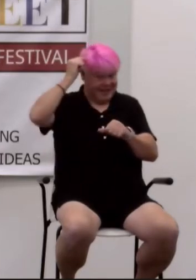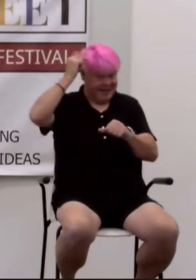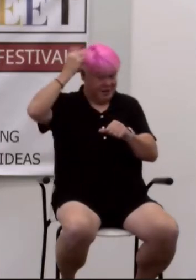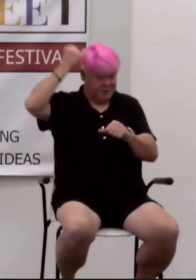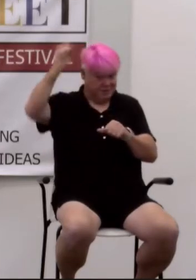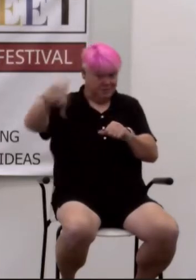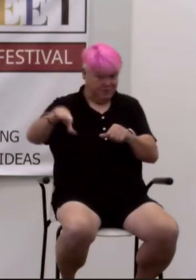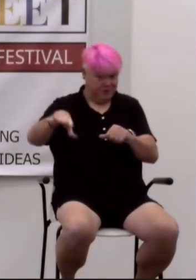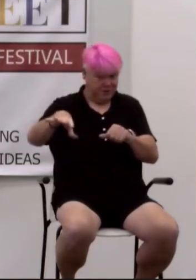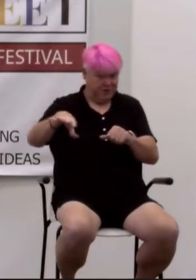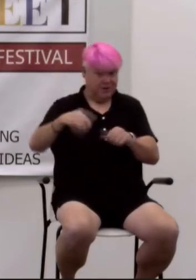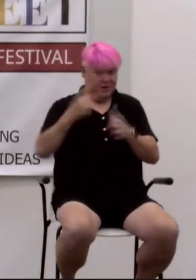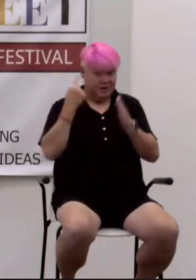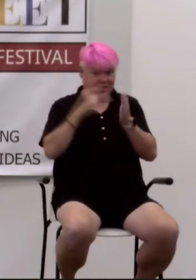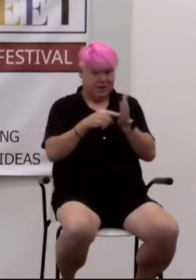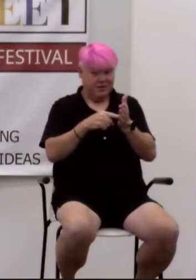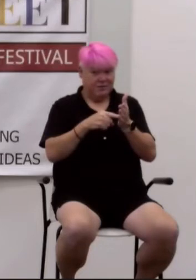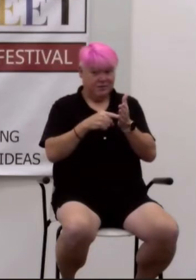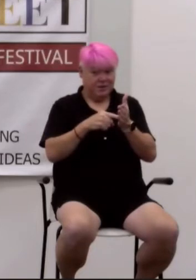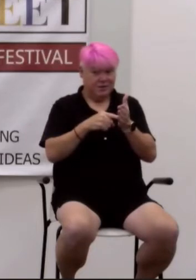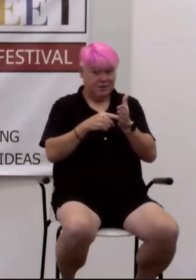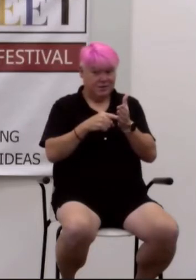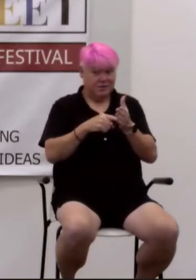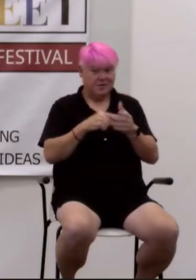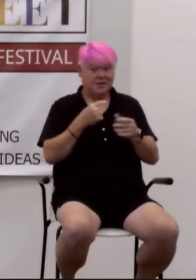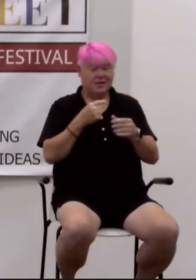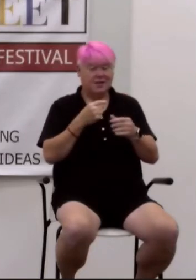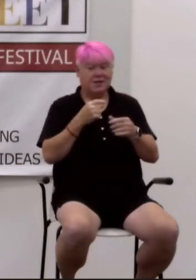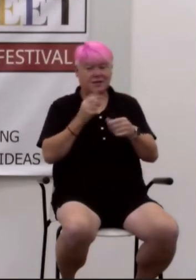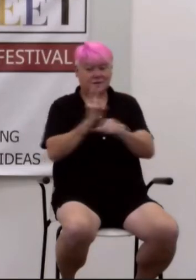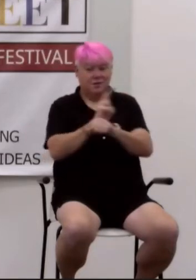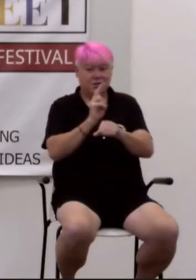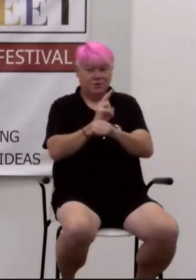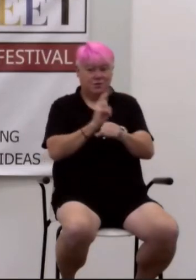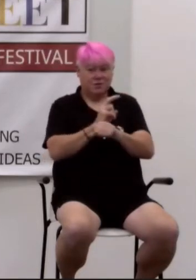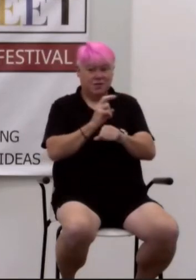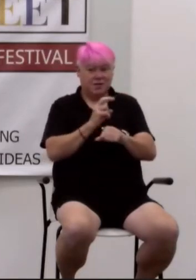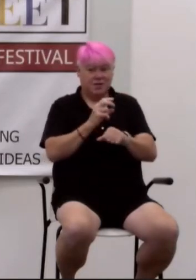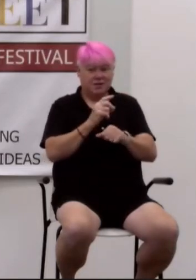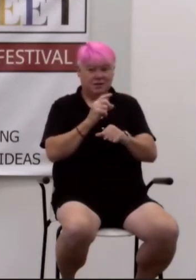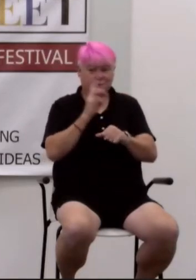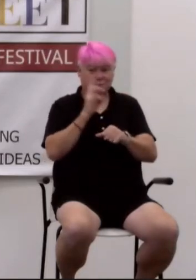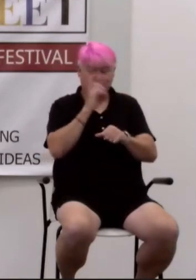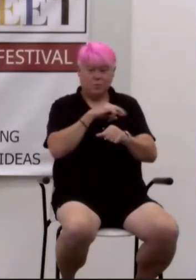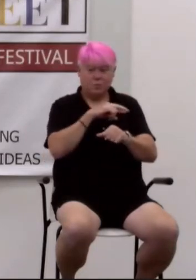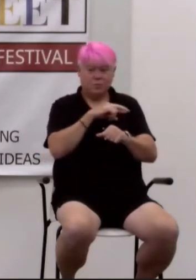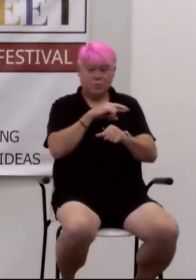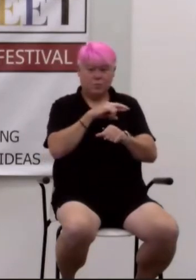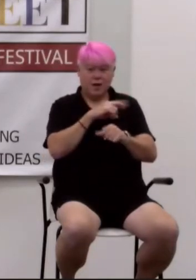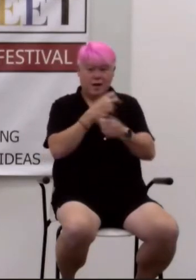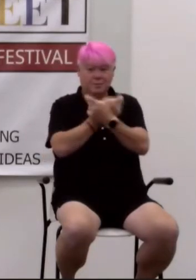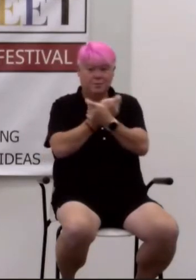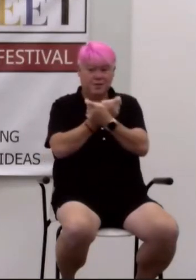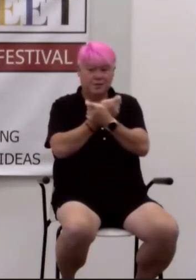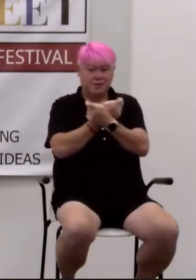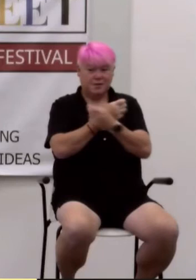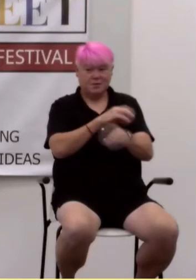Because they noticed that when it was used as a rat poison, and they noticed that when the rats were dying, their hair was coming out. So, hey, why don't we put it on our